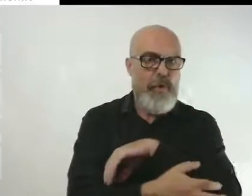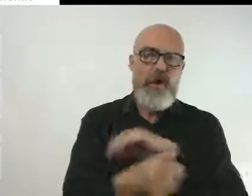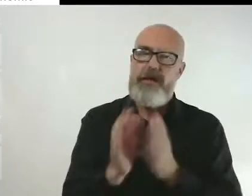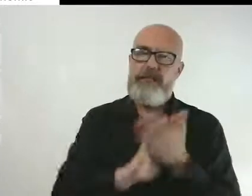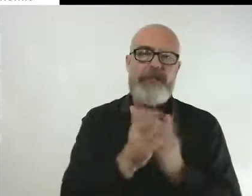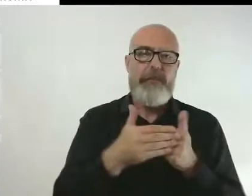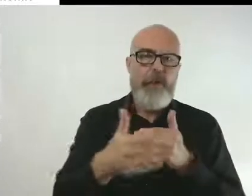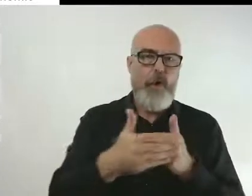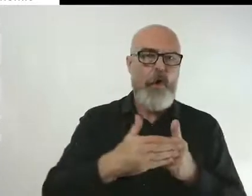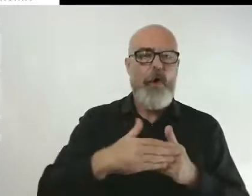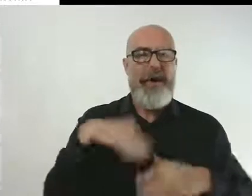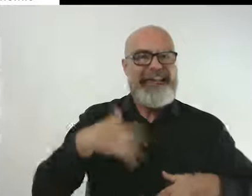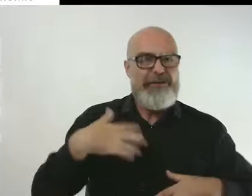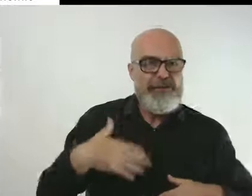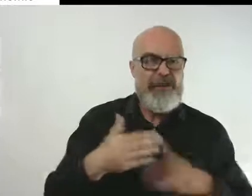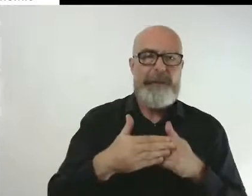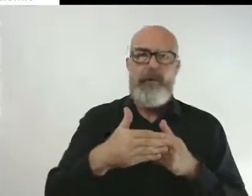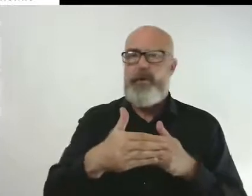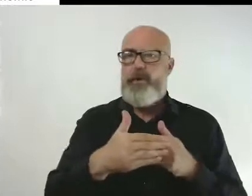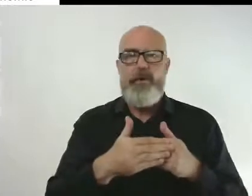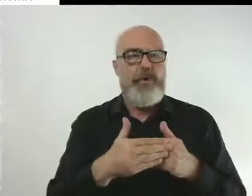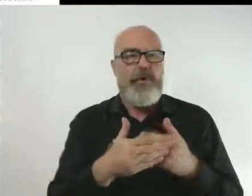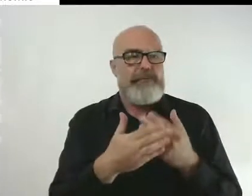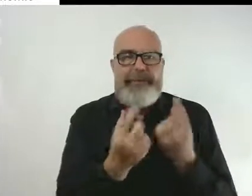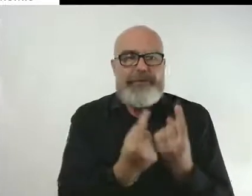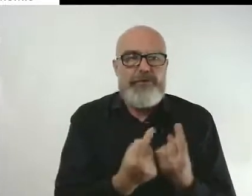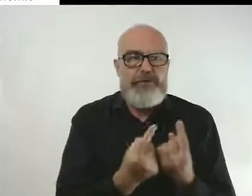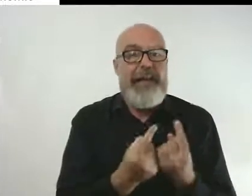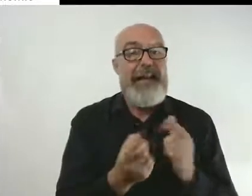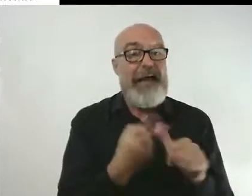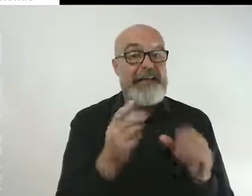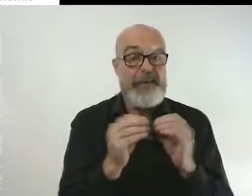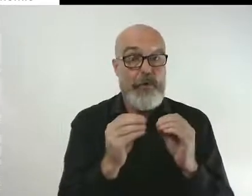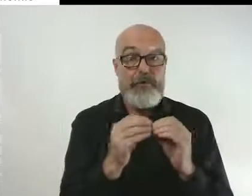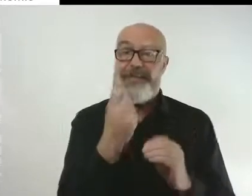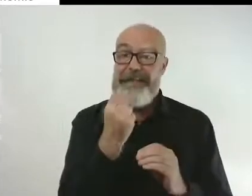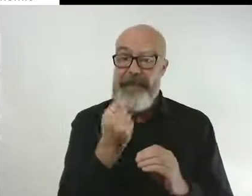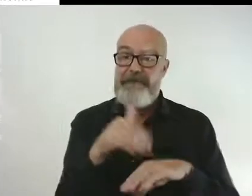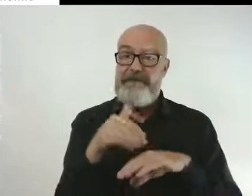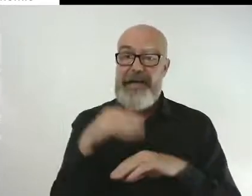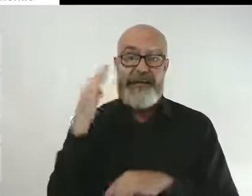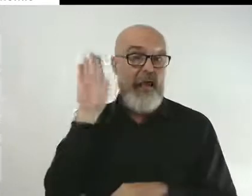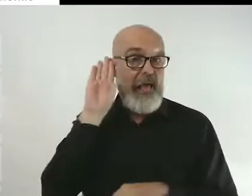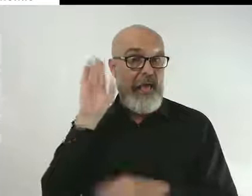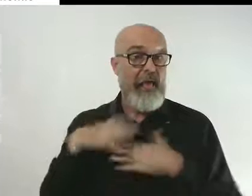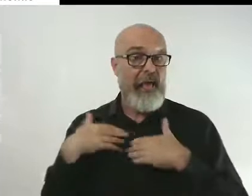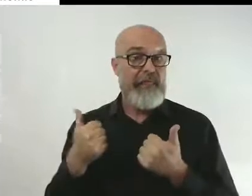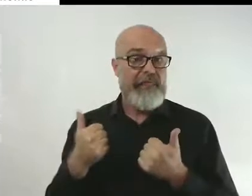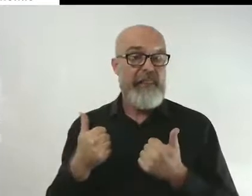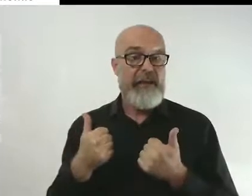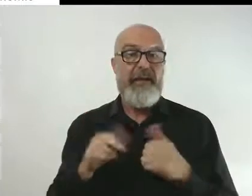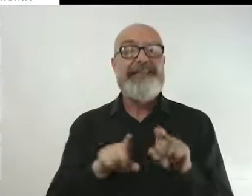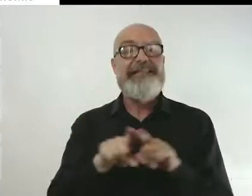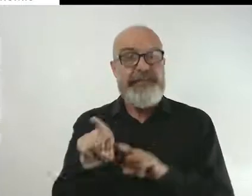more illness and injuries, and the antibiotic drugs may affect hearing health, especially